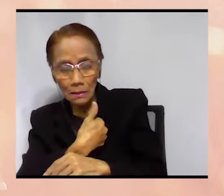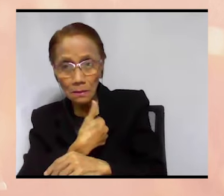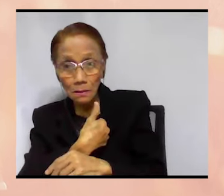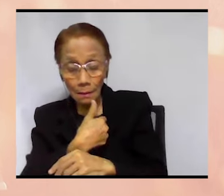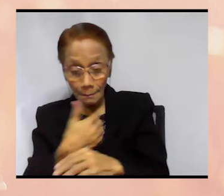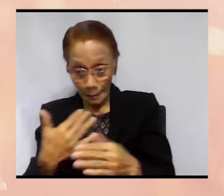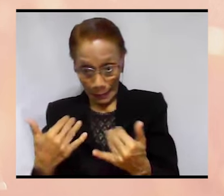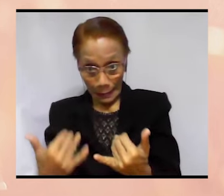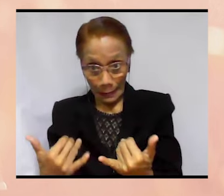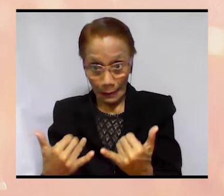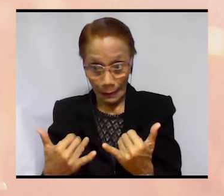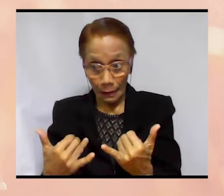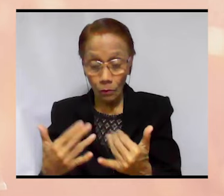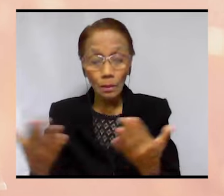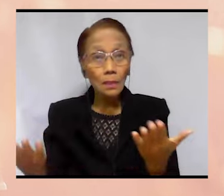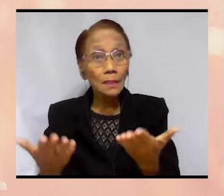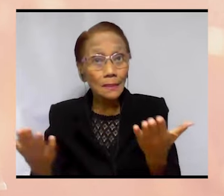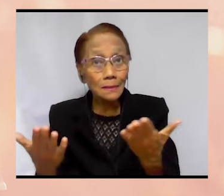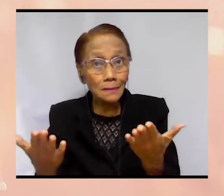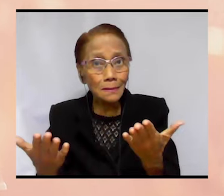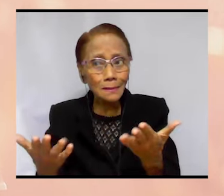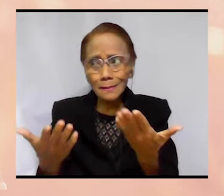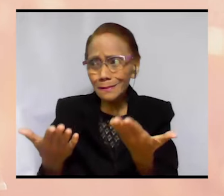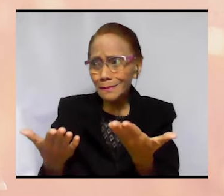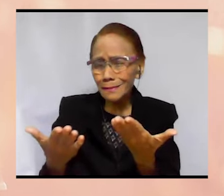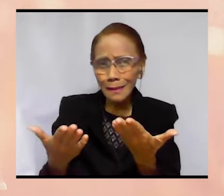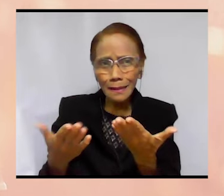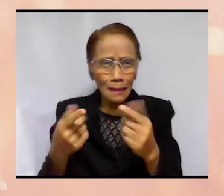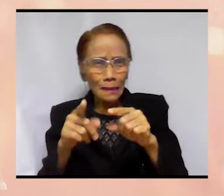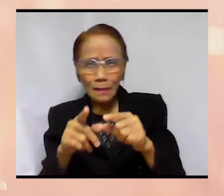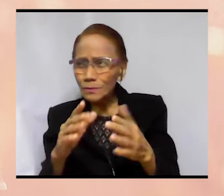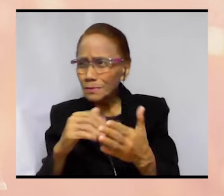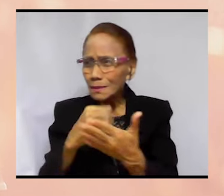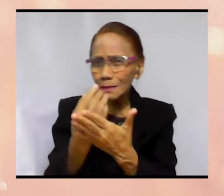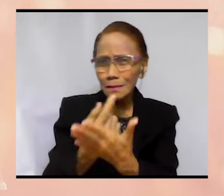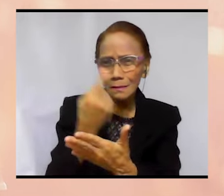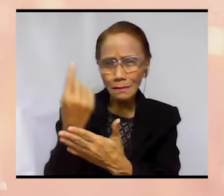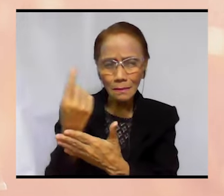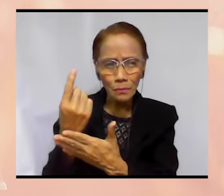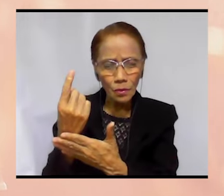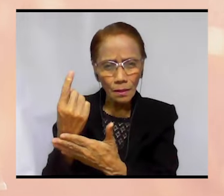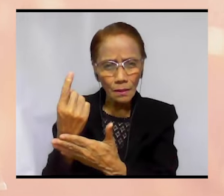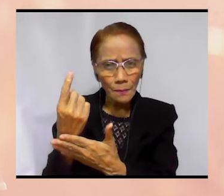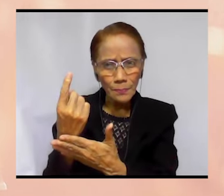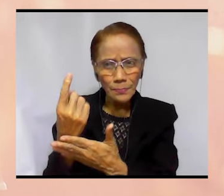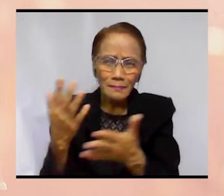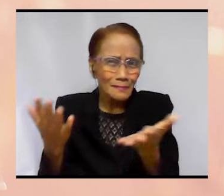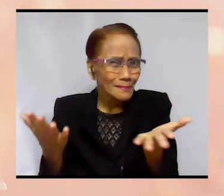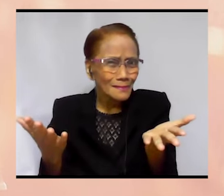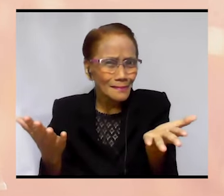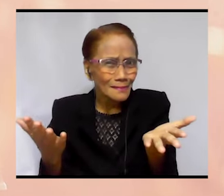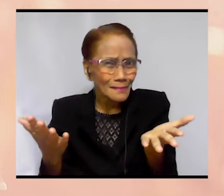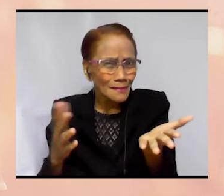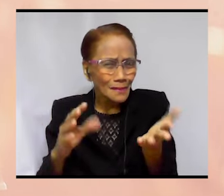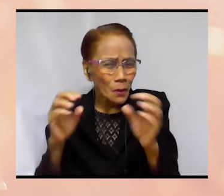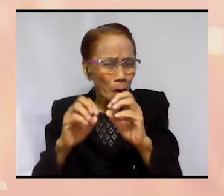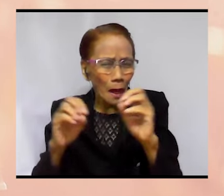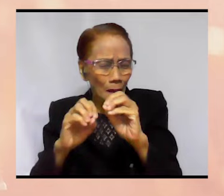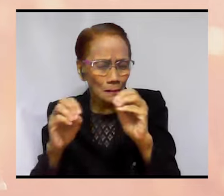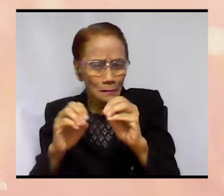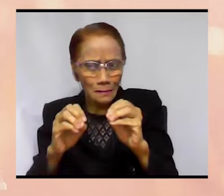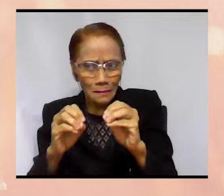Now, is this a case of someone who just does not have